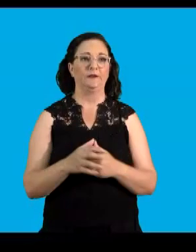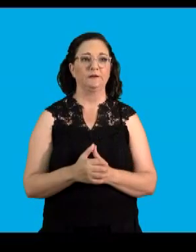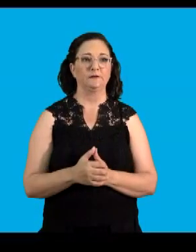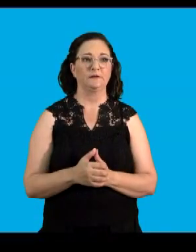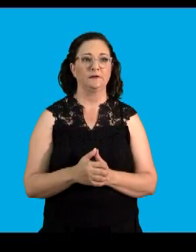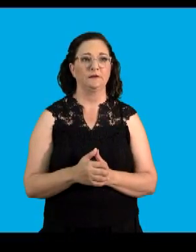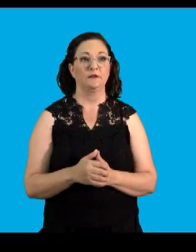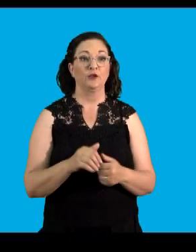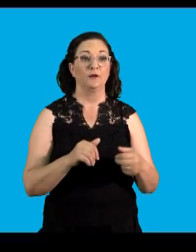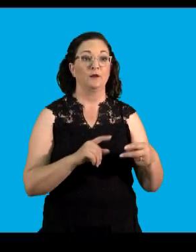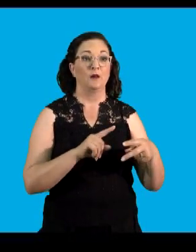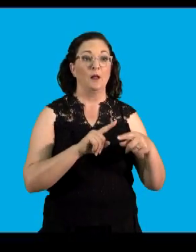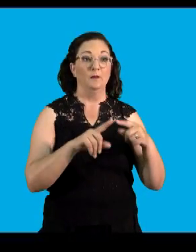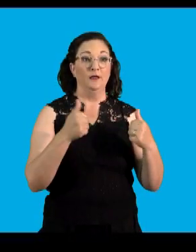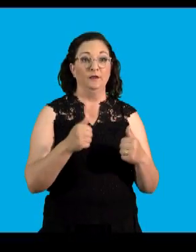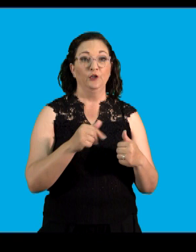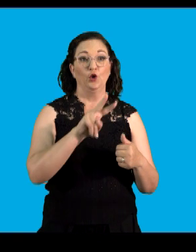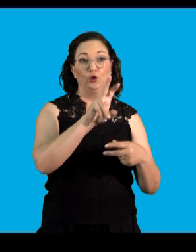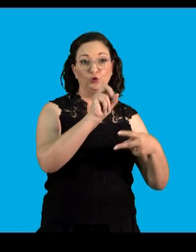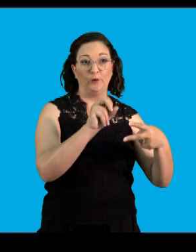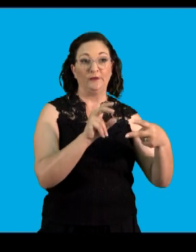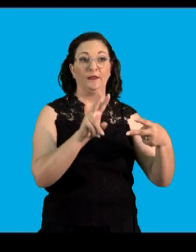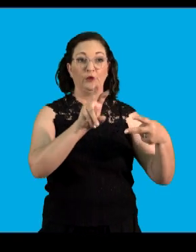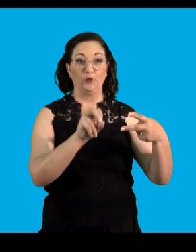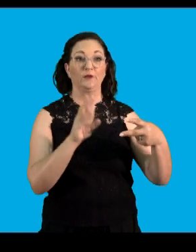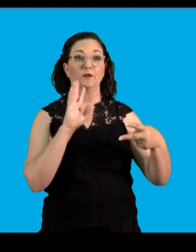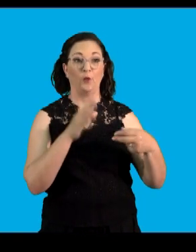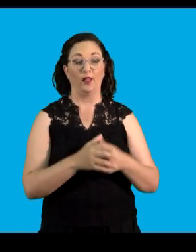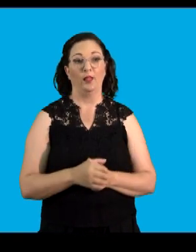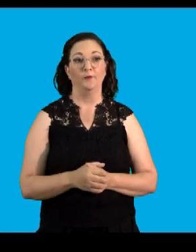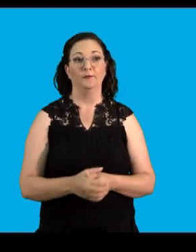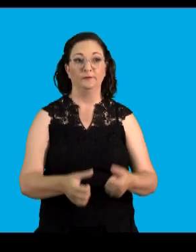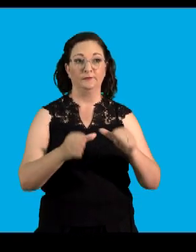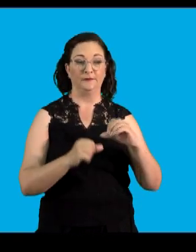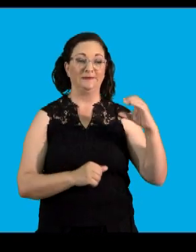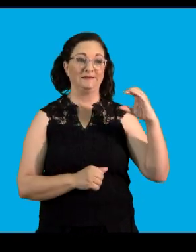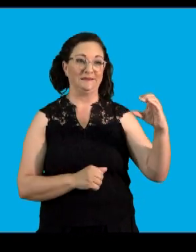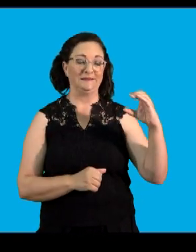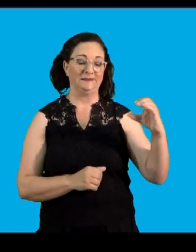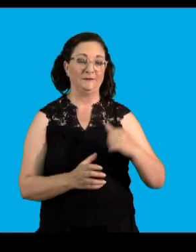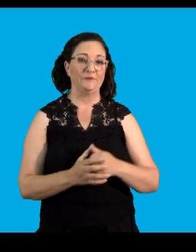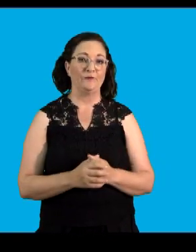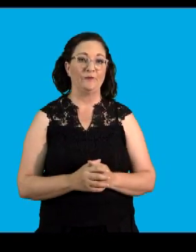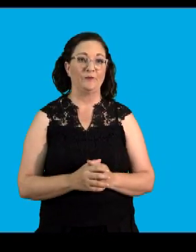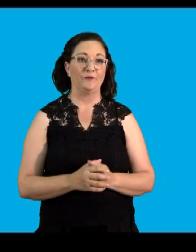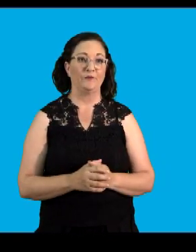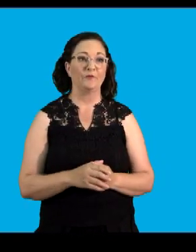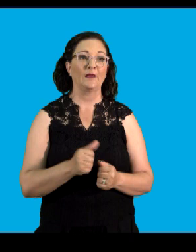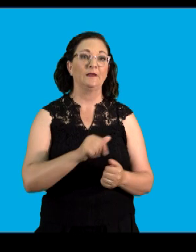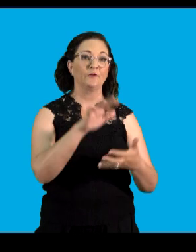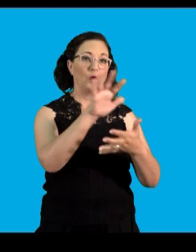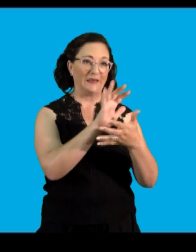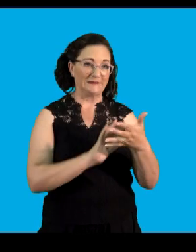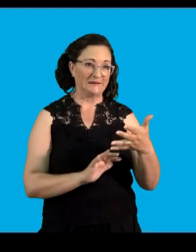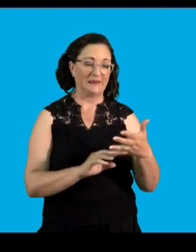for business environment, 20 marks will be for business operations. And then section C, as mentioned, it's your